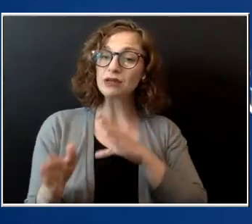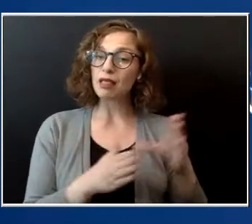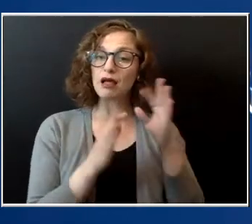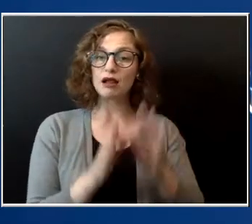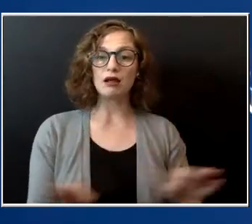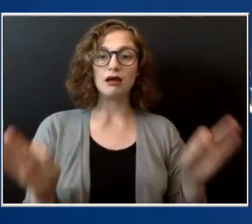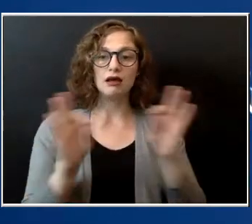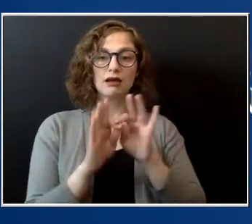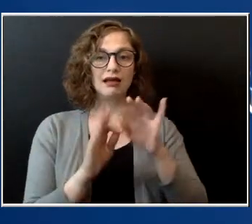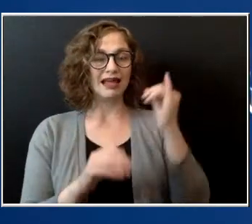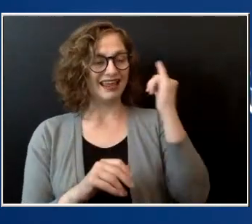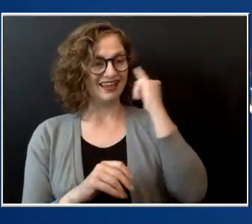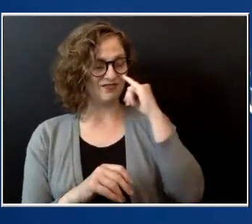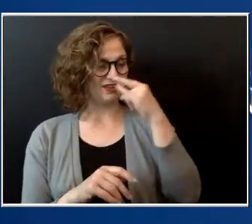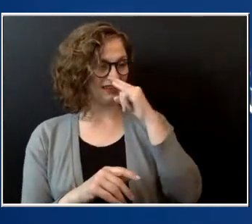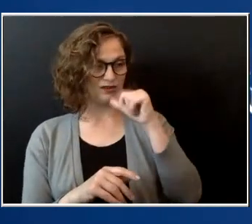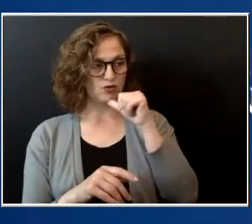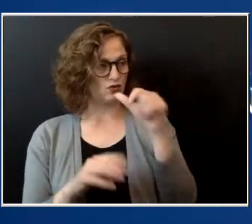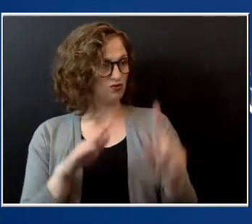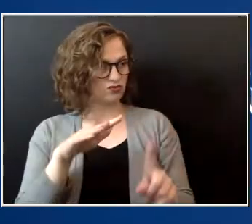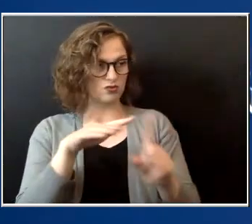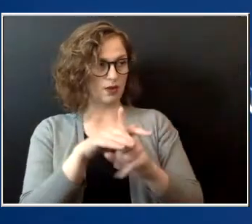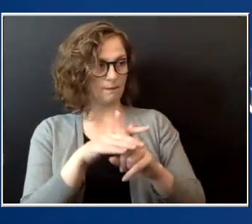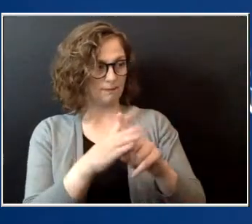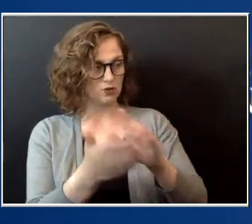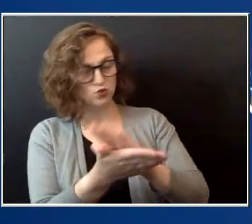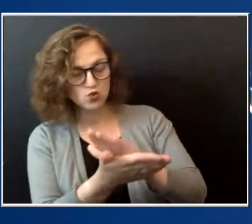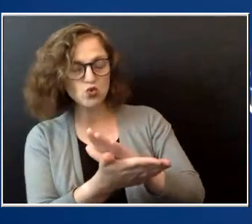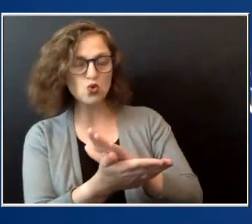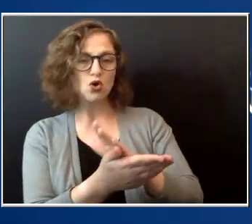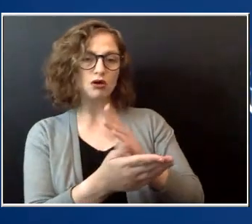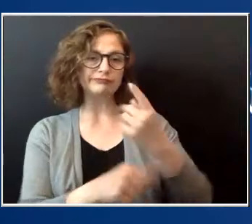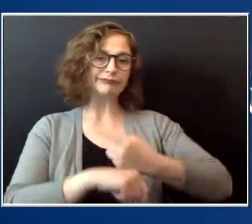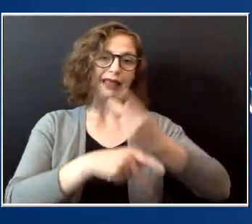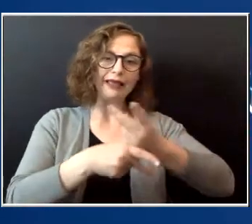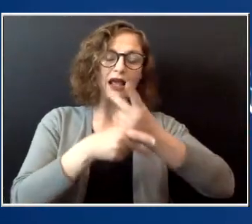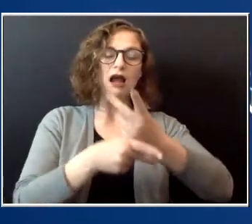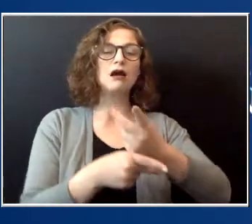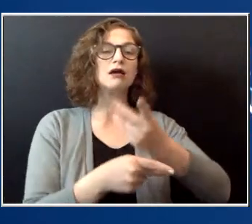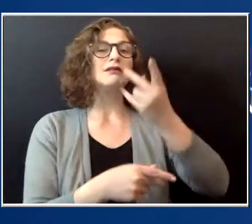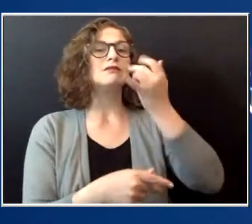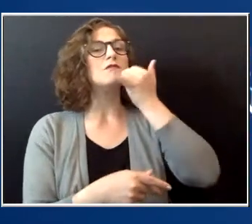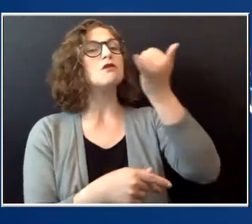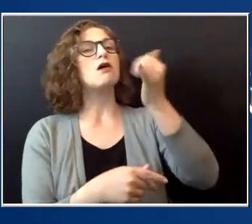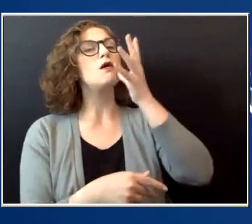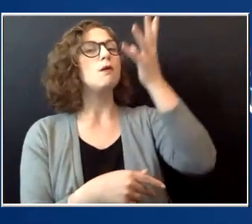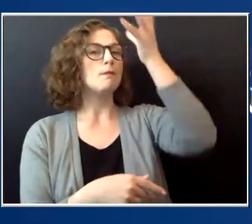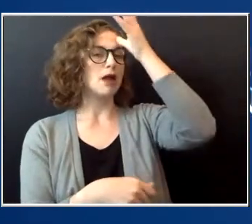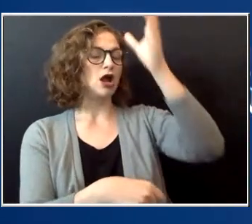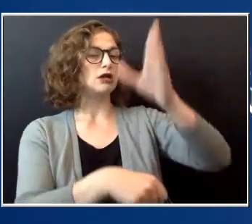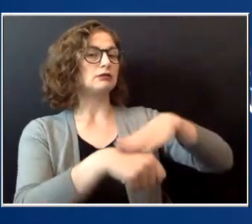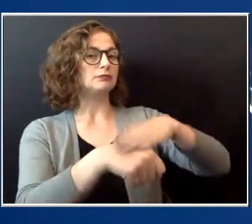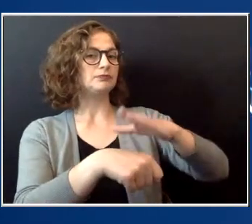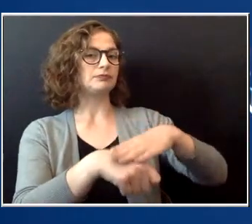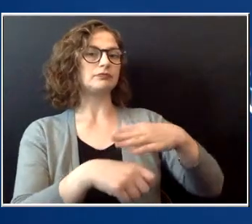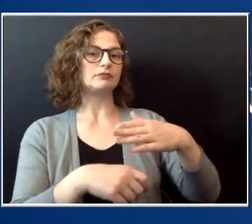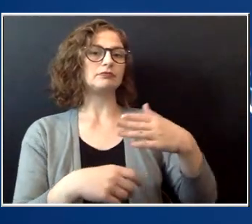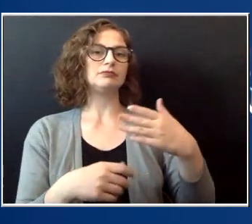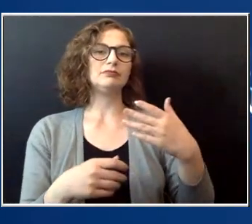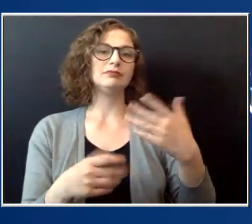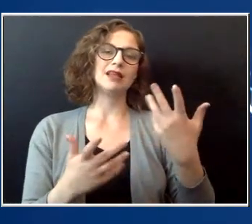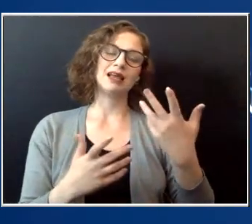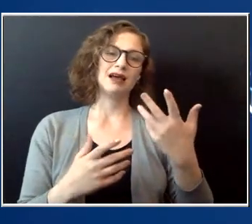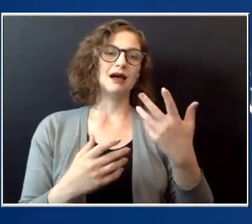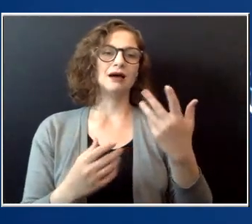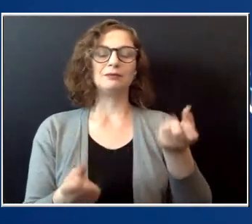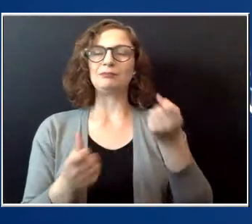notified. About 20% of the time, a parent reports that a child was playing in an unattended vehicle. So the key there